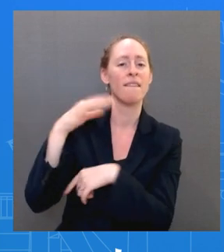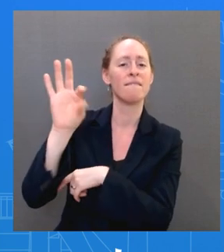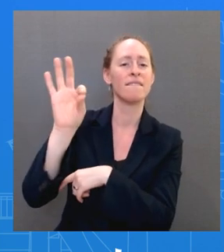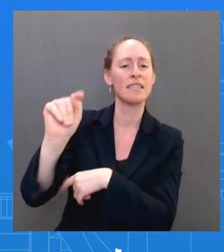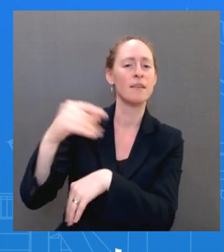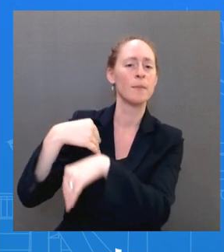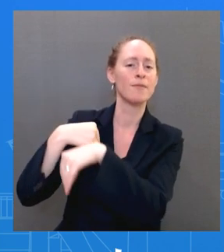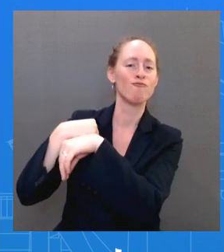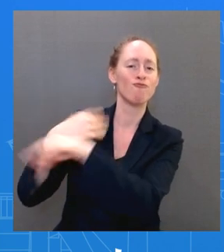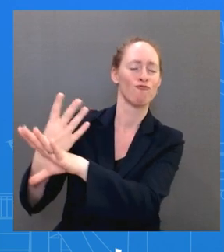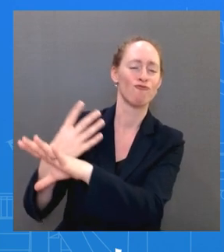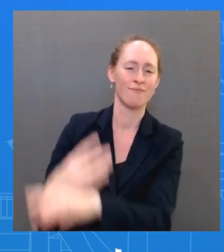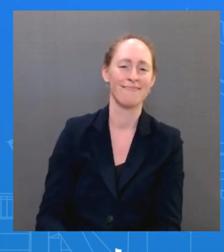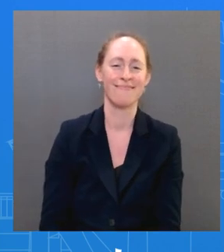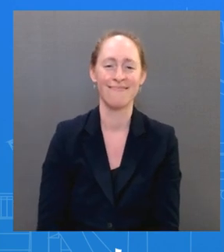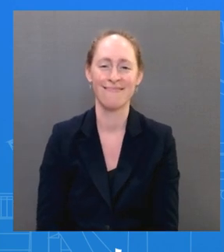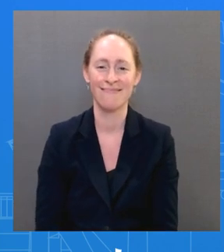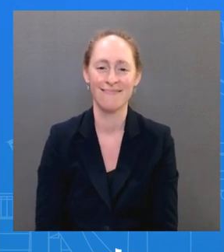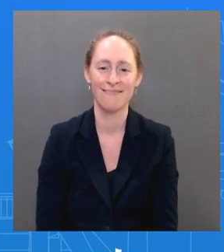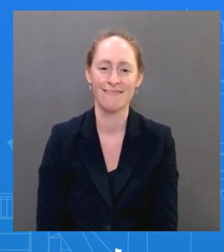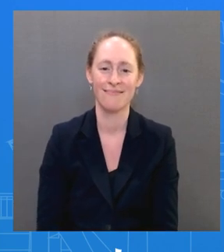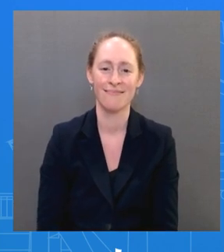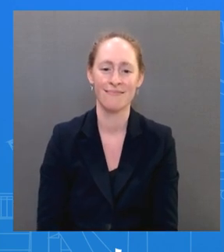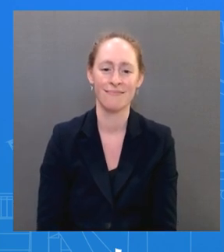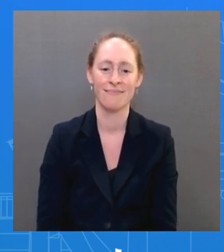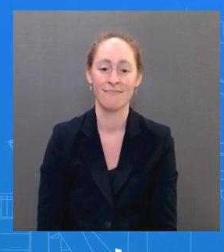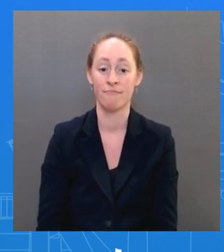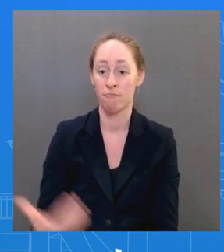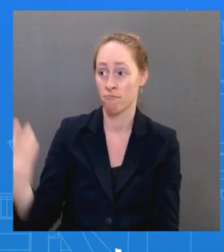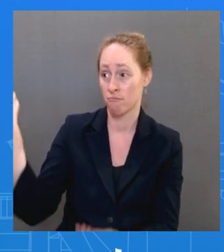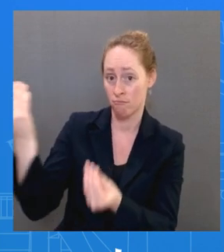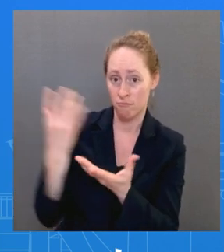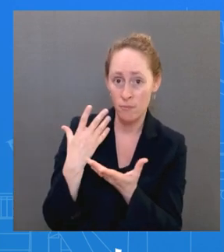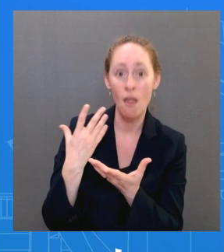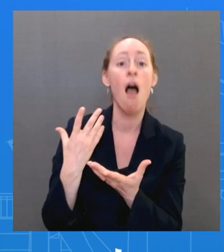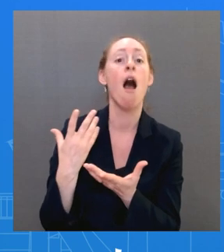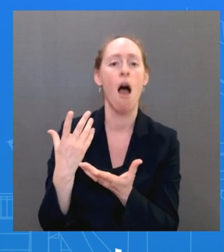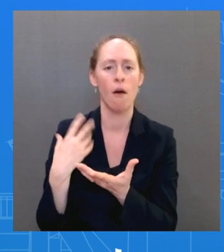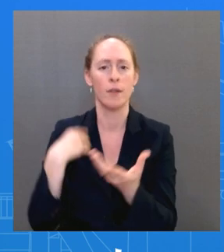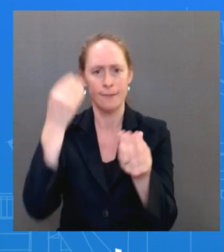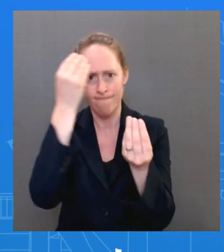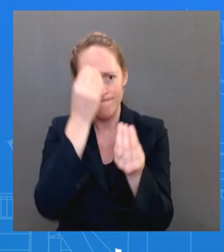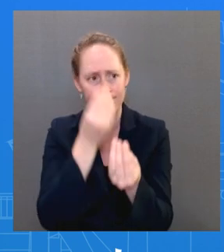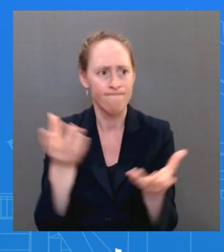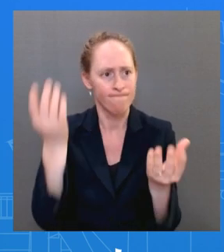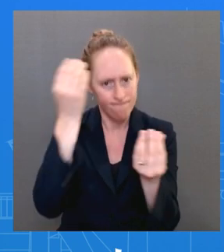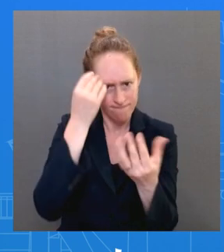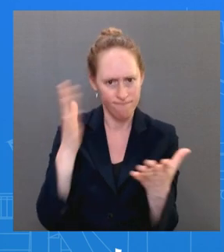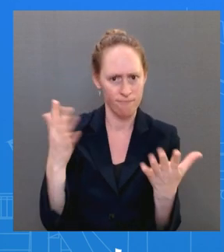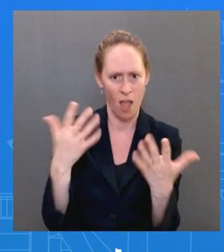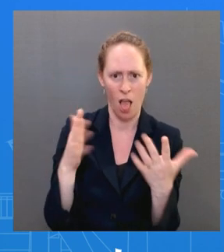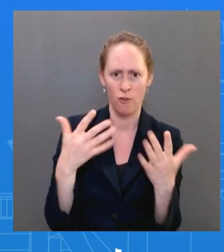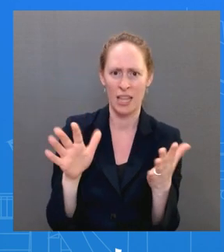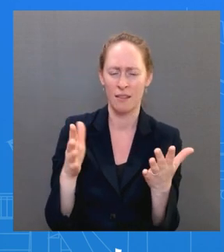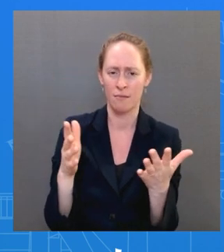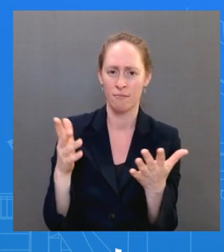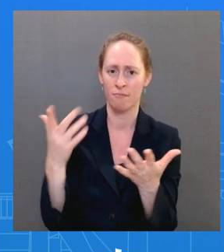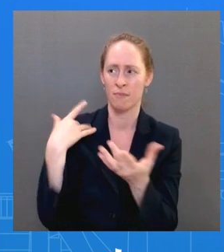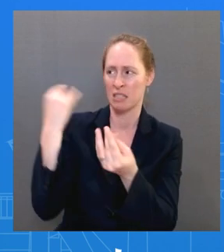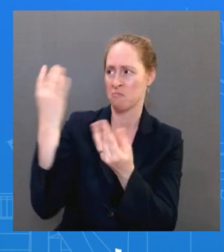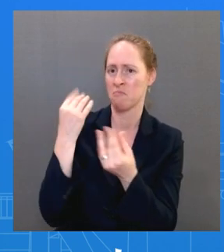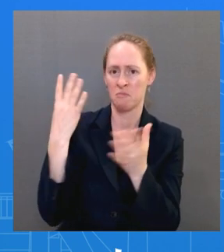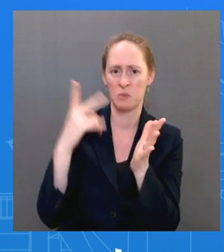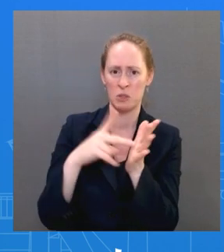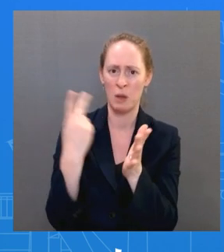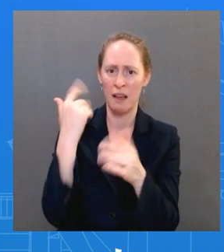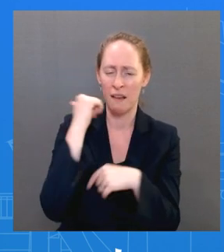right? You got one yesterday at this time. Early this morning, you got an update about how he was through last night. I was on TV at 6:40